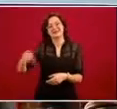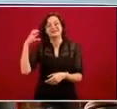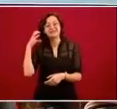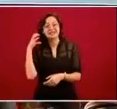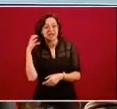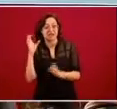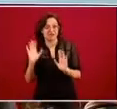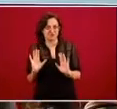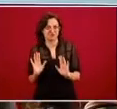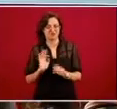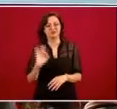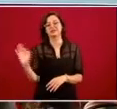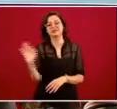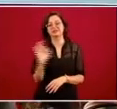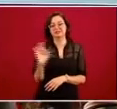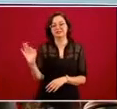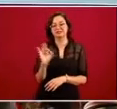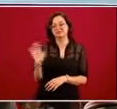happens as